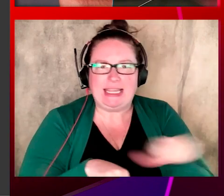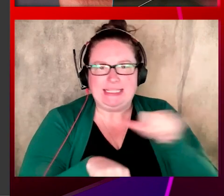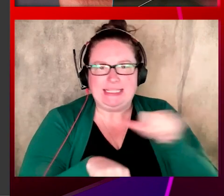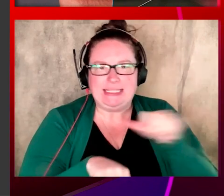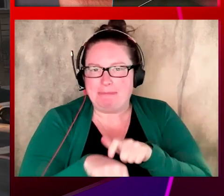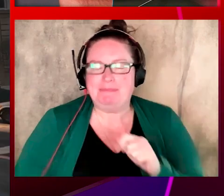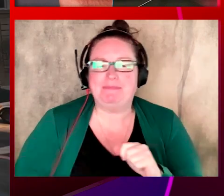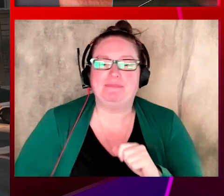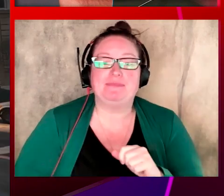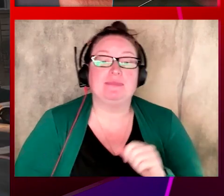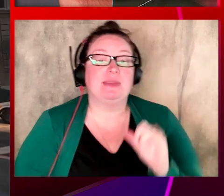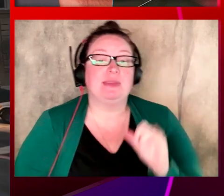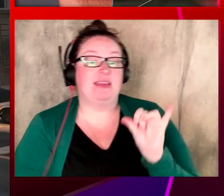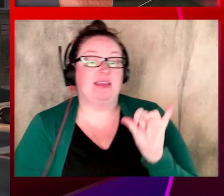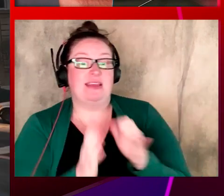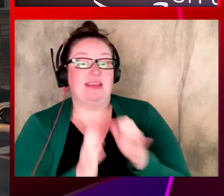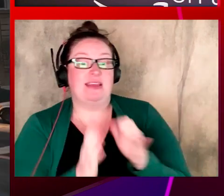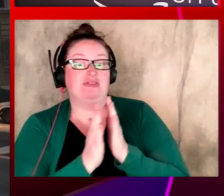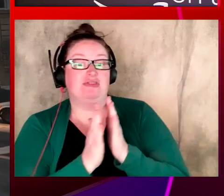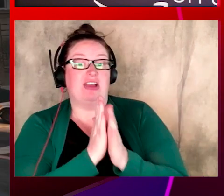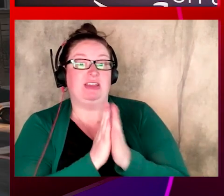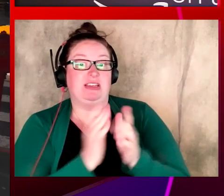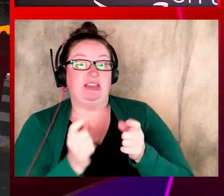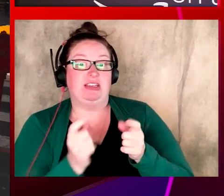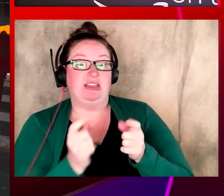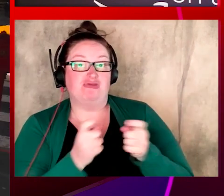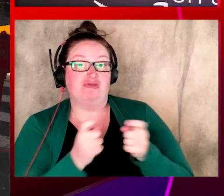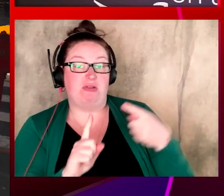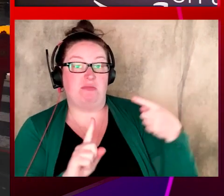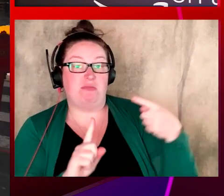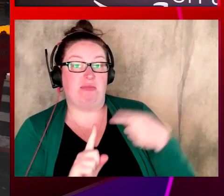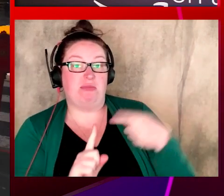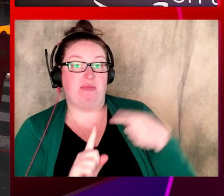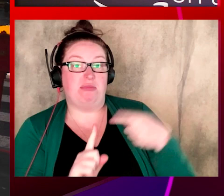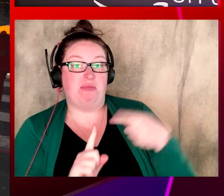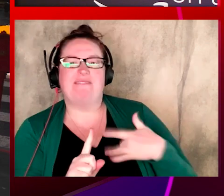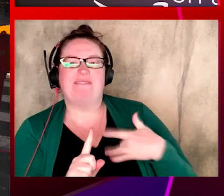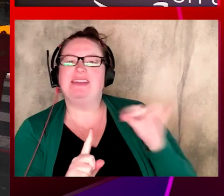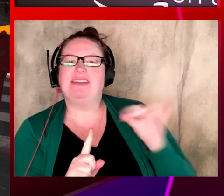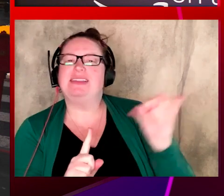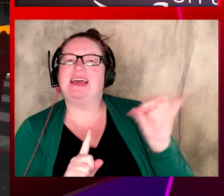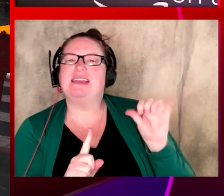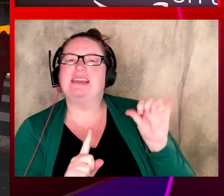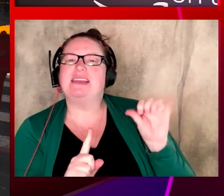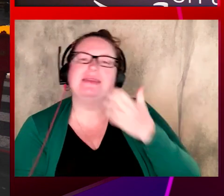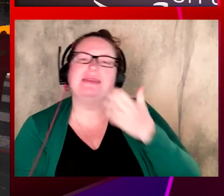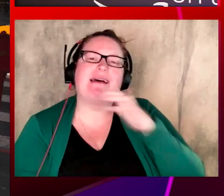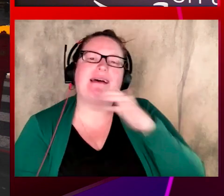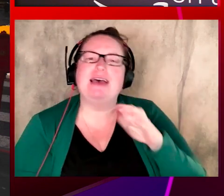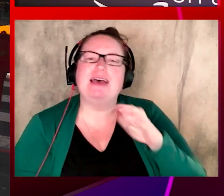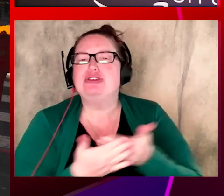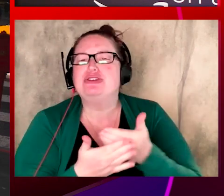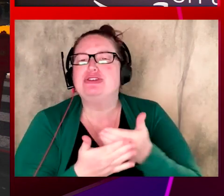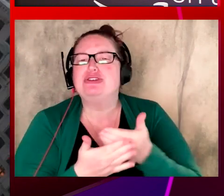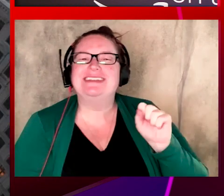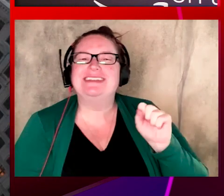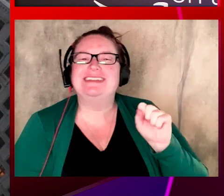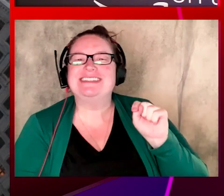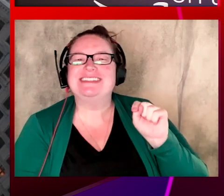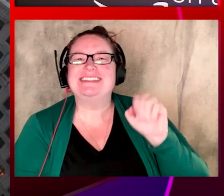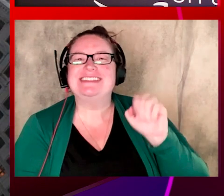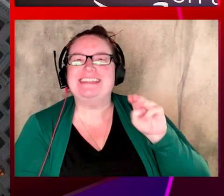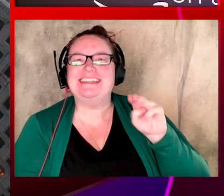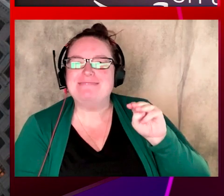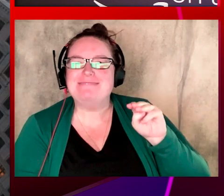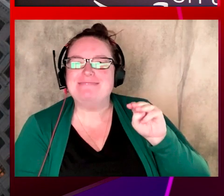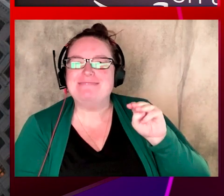That traffic control point, I feel like could be the hot new Steam game, like traffic controller simulator.